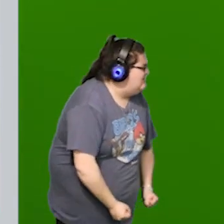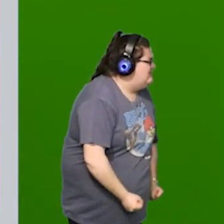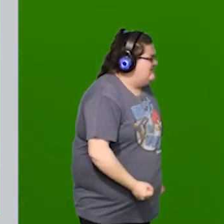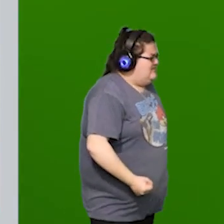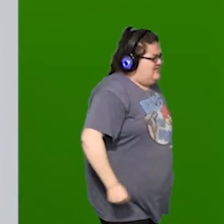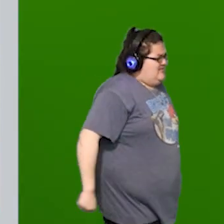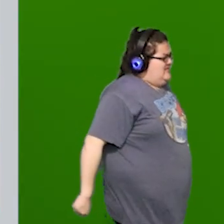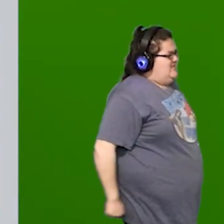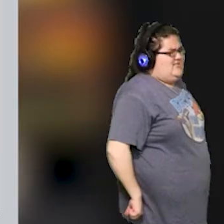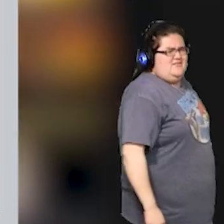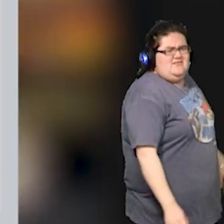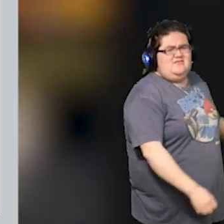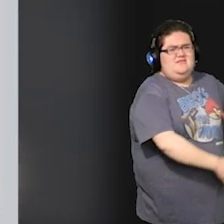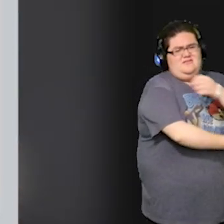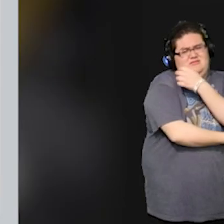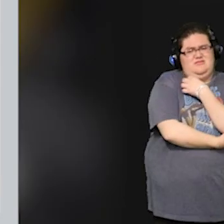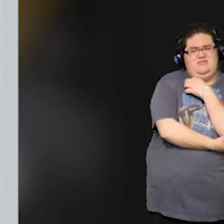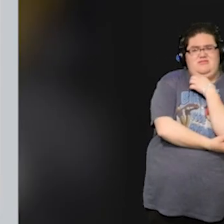Back of the head is not good.